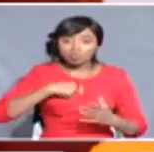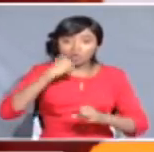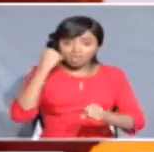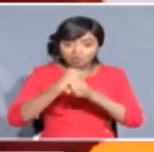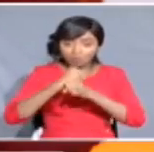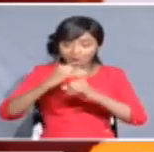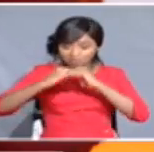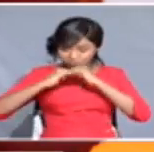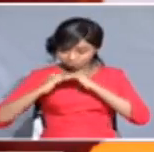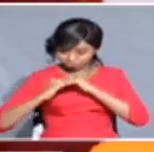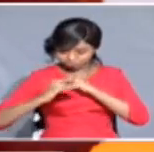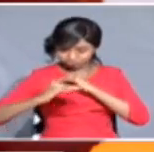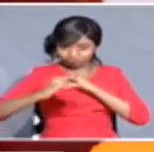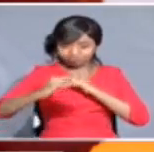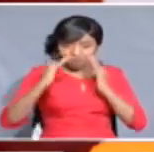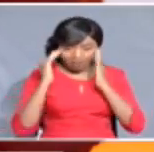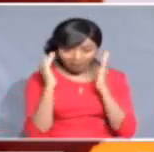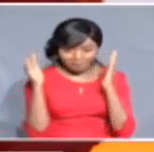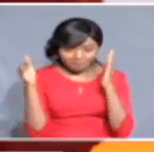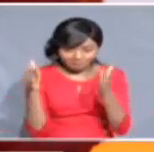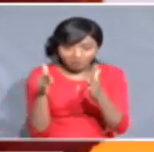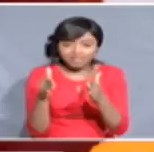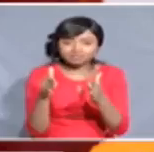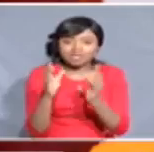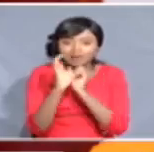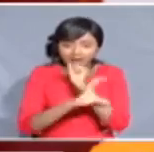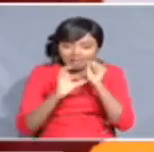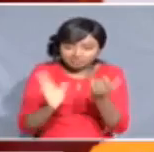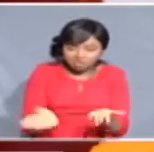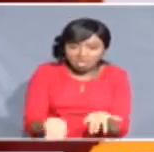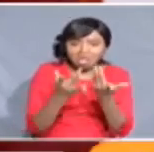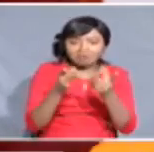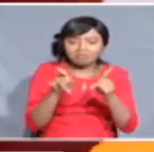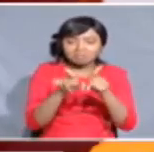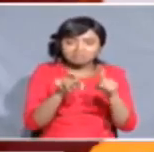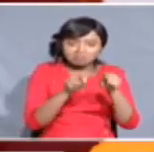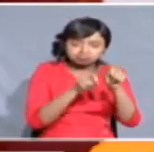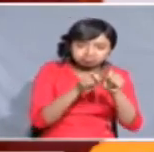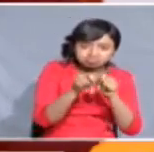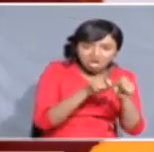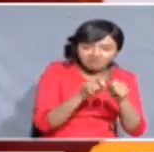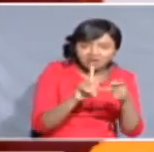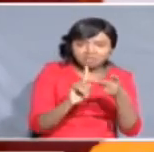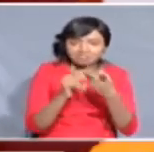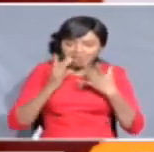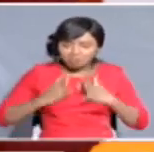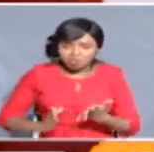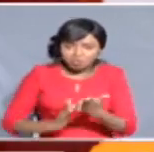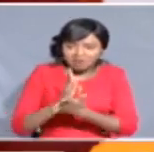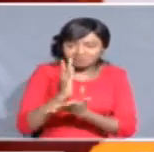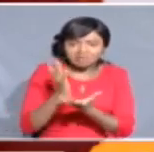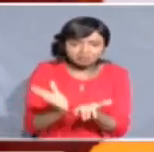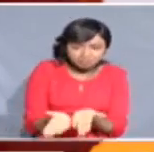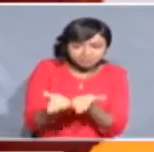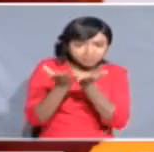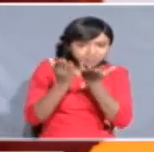terms of issues that are of concern to the country, you know, good governance, you know, human rights,